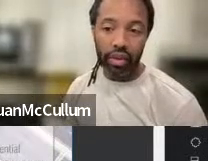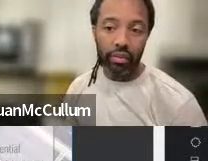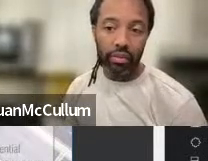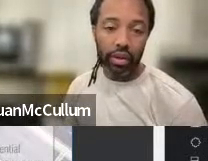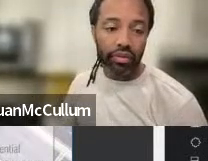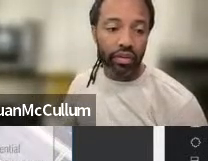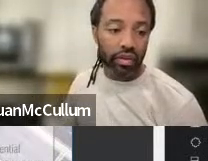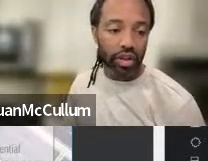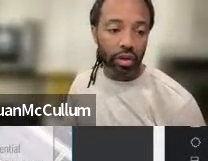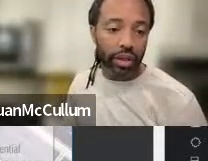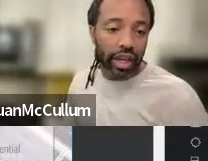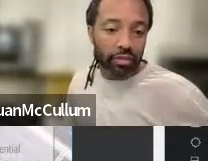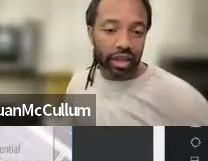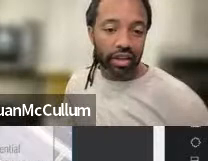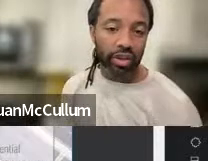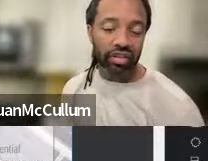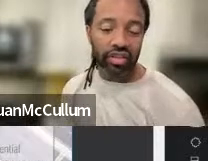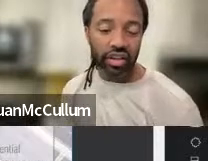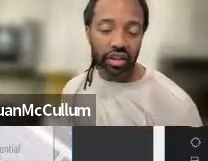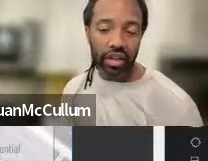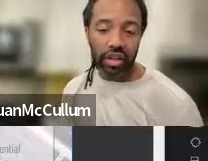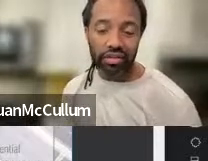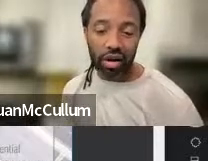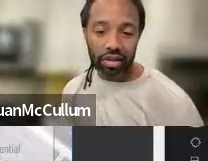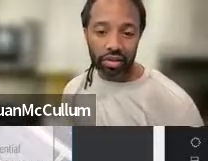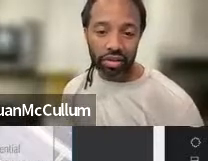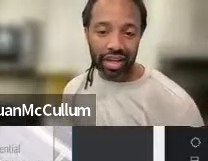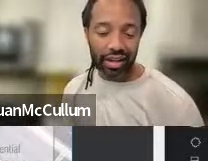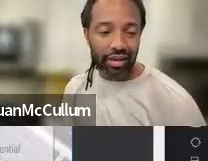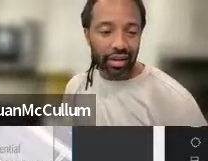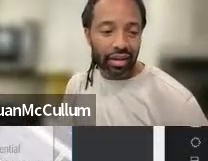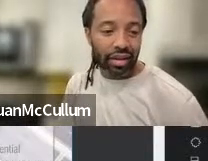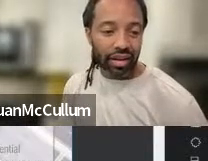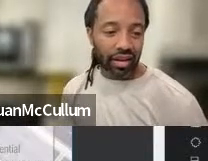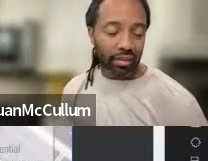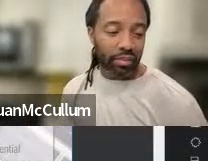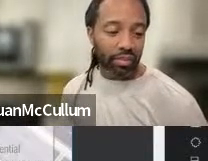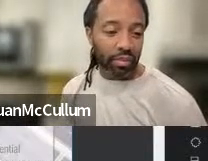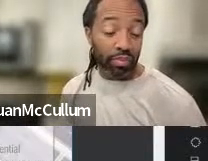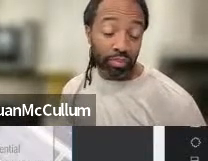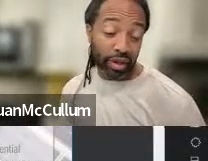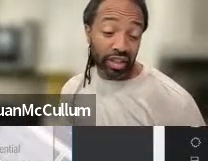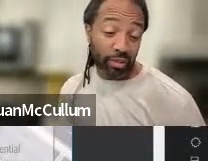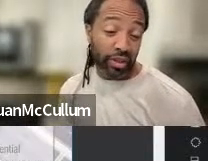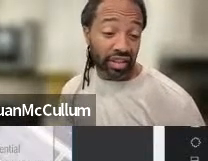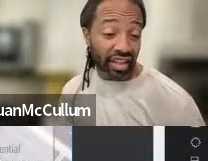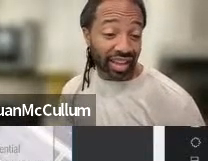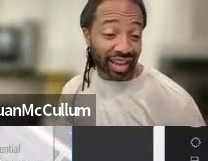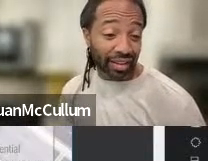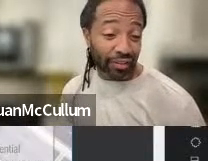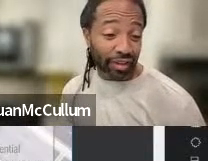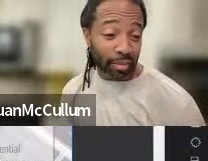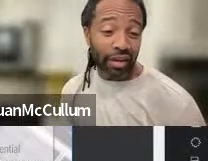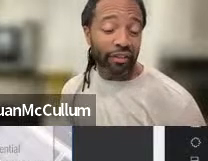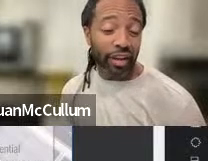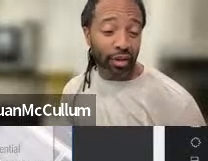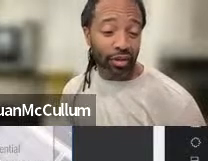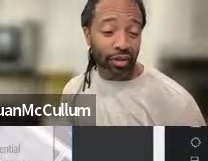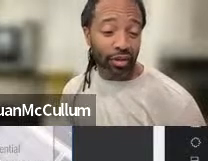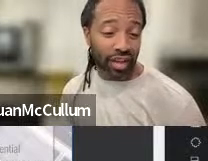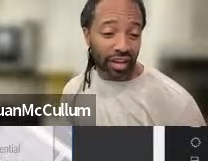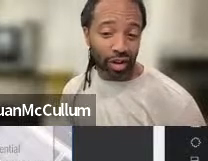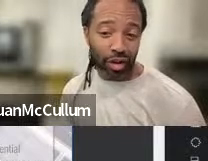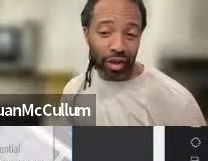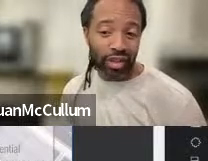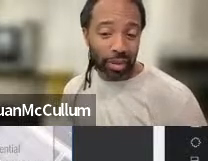could, since the gentleman has made his presentation and he's also stated pretty explicitly that if it's about